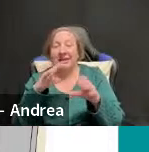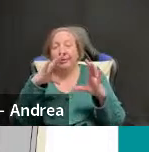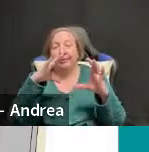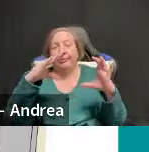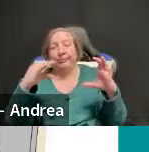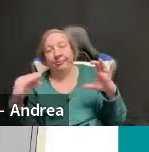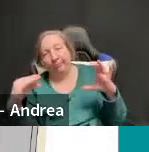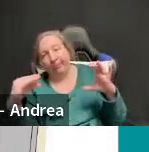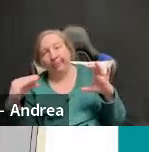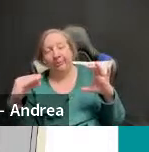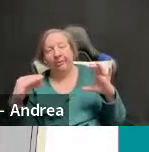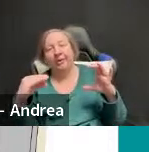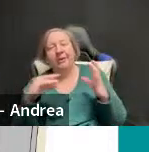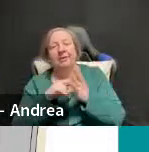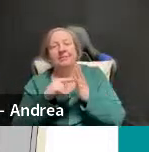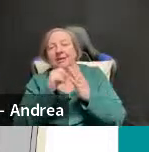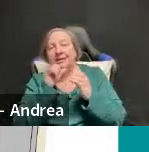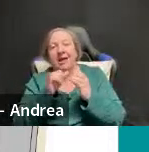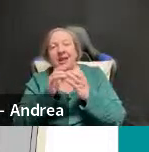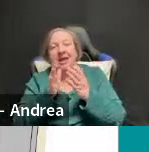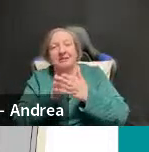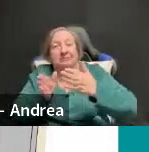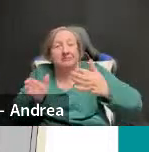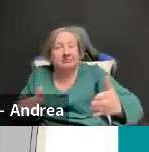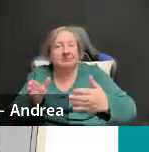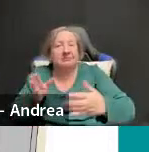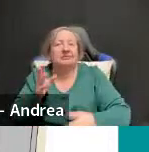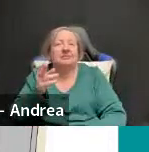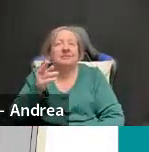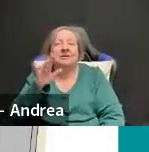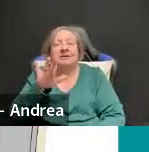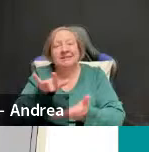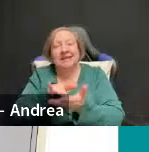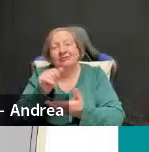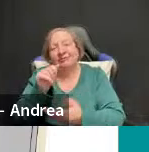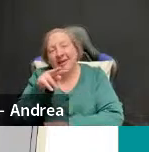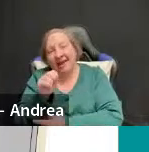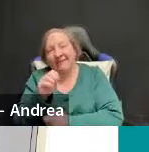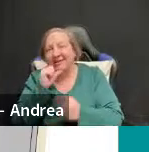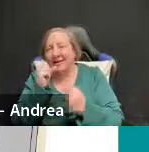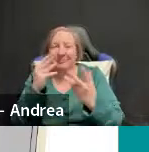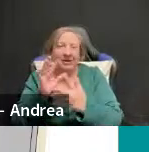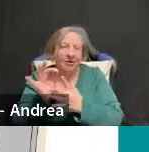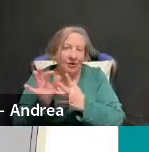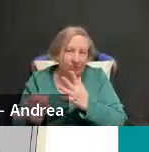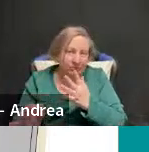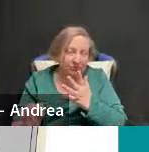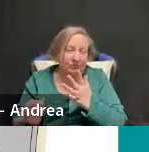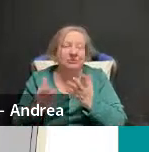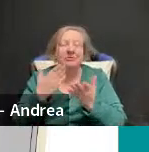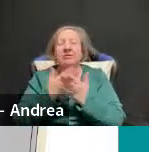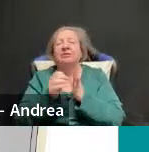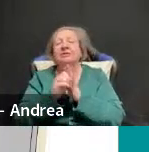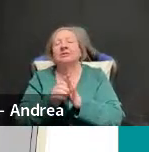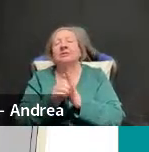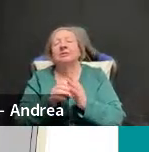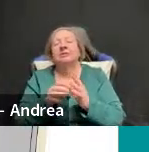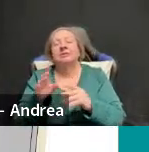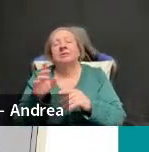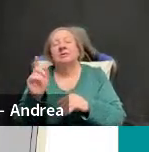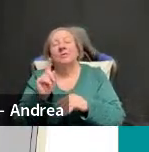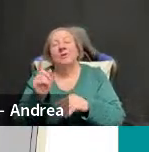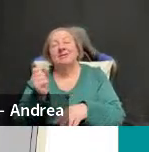less width on Center Avenue. So we have fewer options on Center Avenue. And a good example here is the southbound